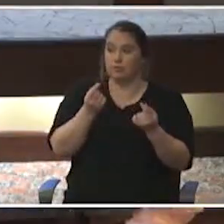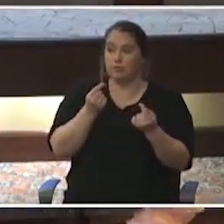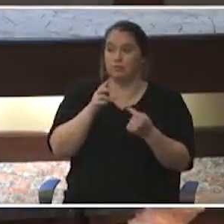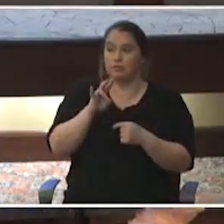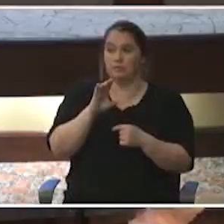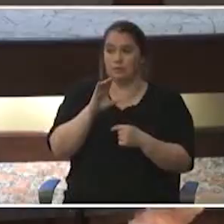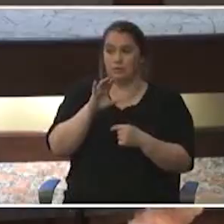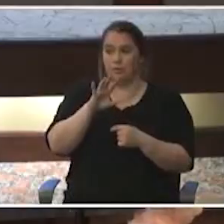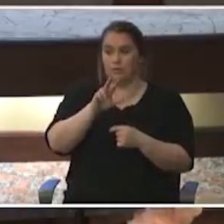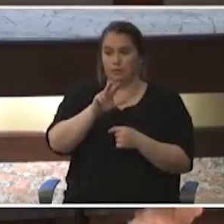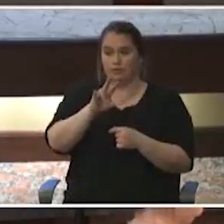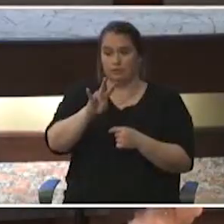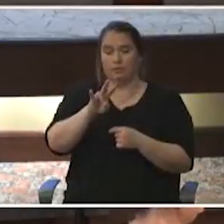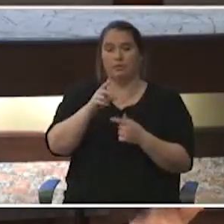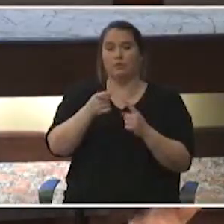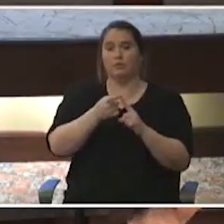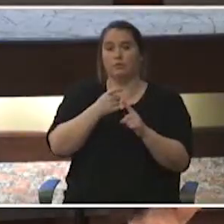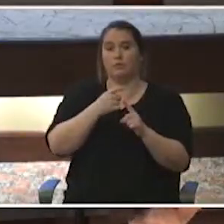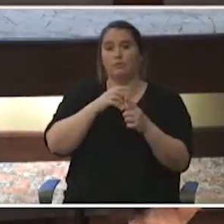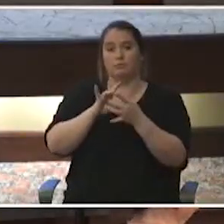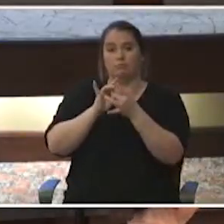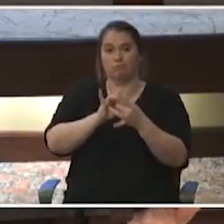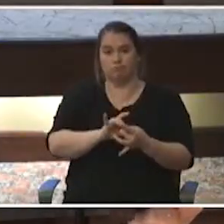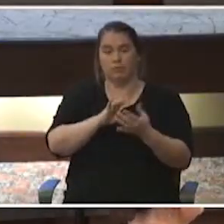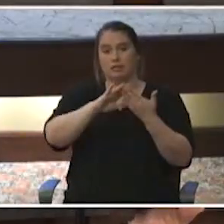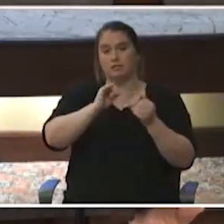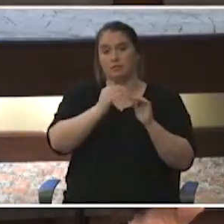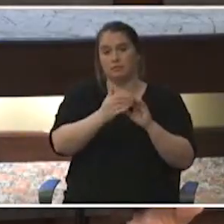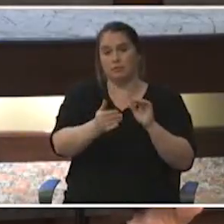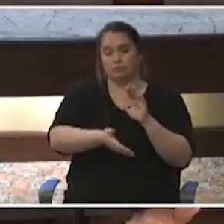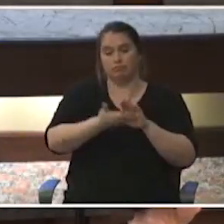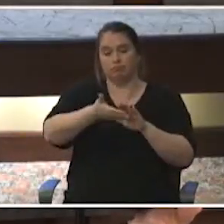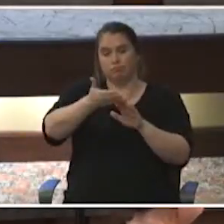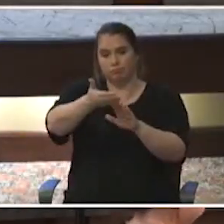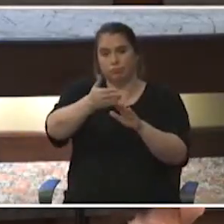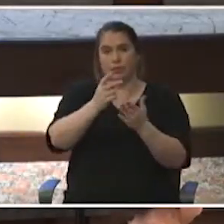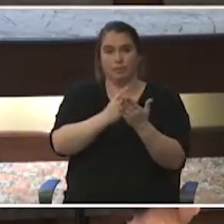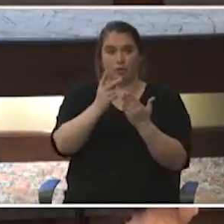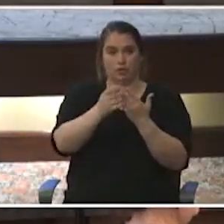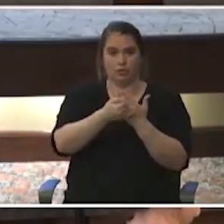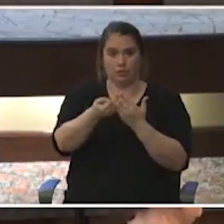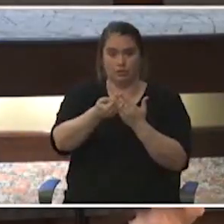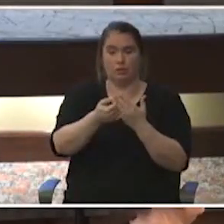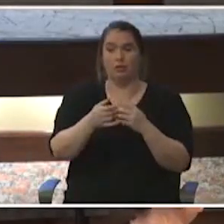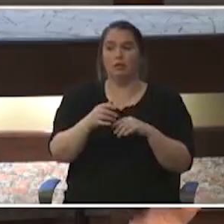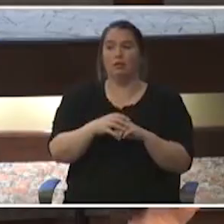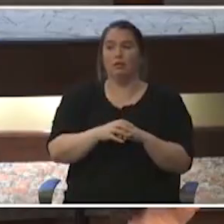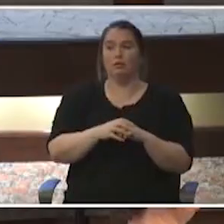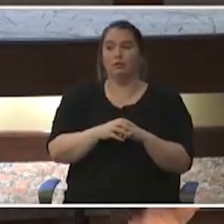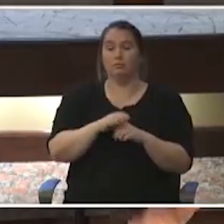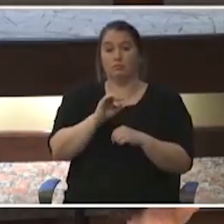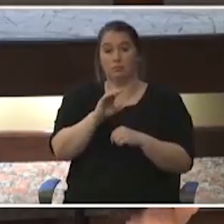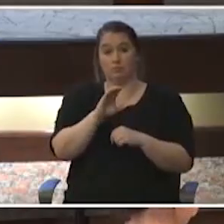is an update on form-based code efforts related to the downtown redevelopment project. The concept of form-based codes was brought to the council within the